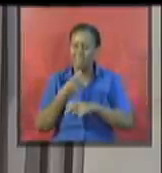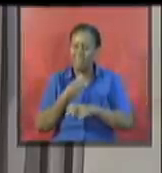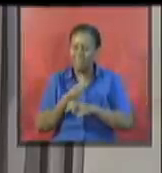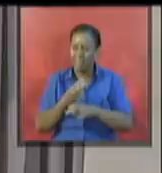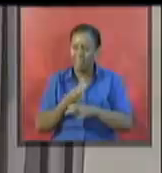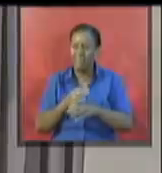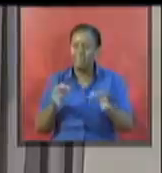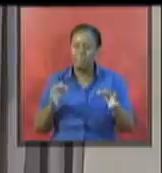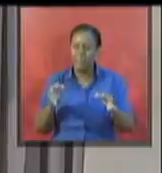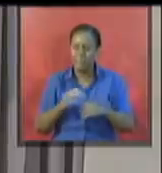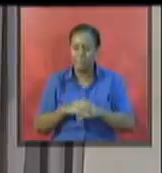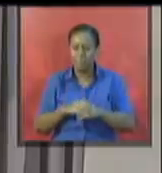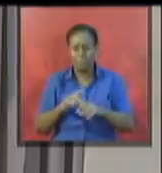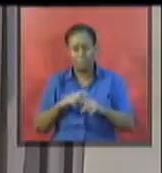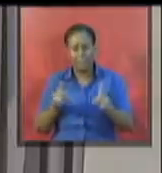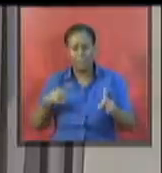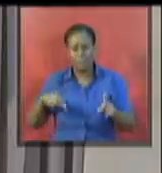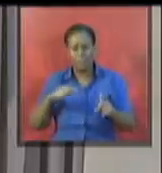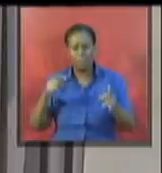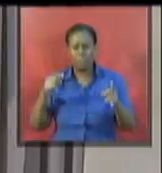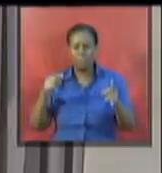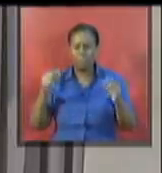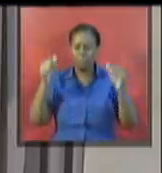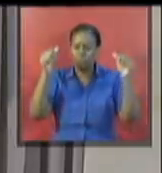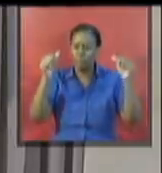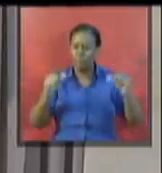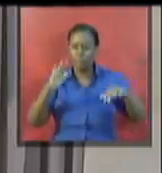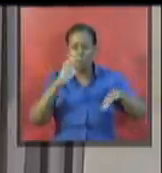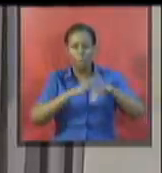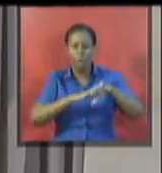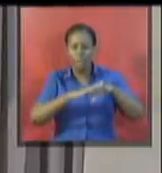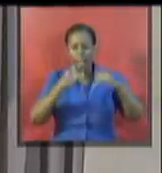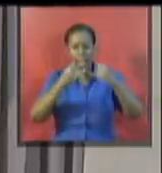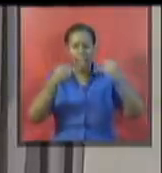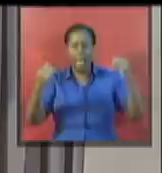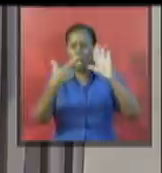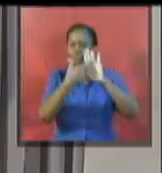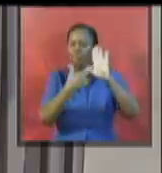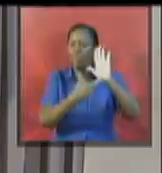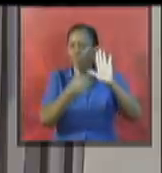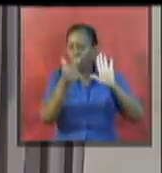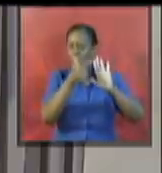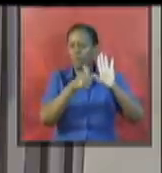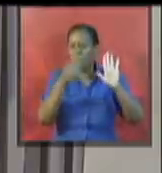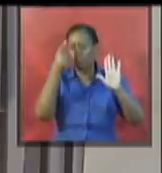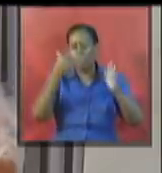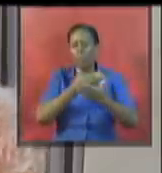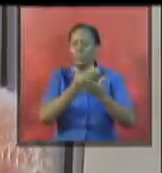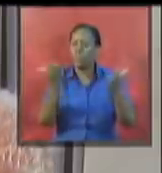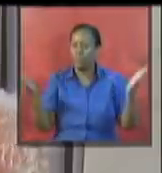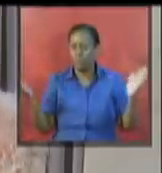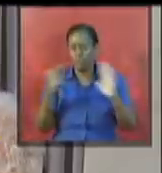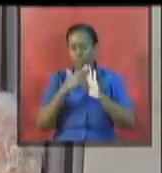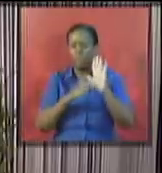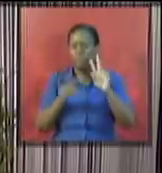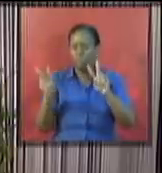at, and the Ministry of Health will reach out and assist as far as humanly possible. But it's an excellent issue to raise. Thank you. Thank you,